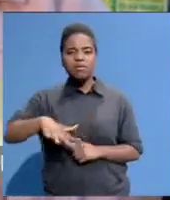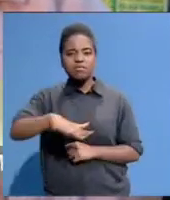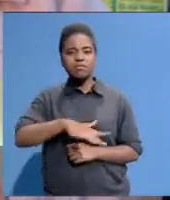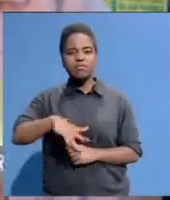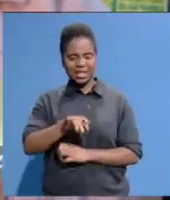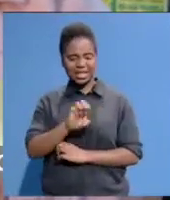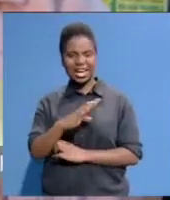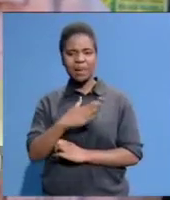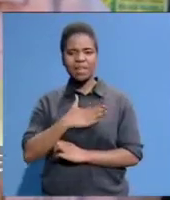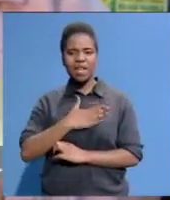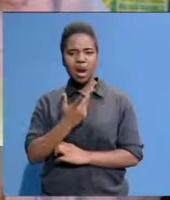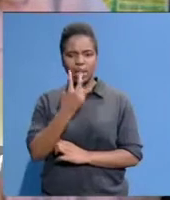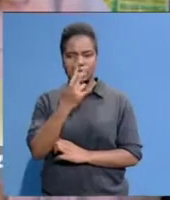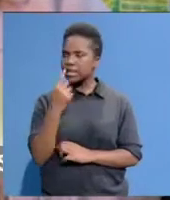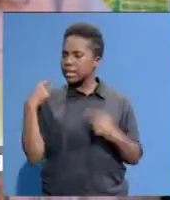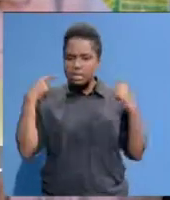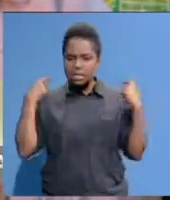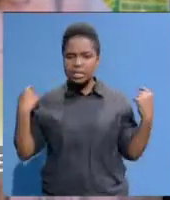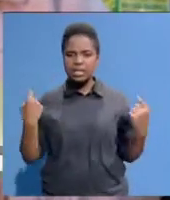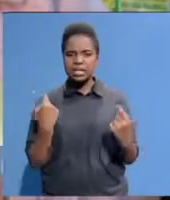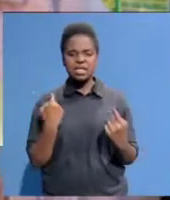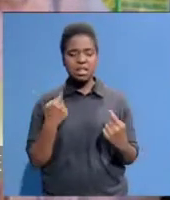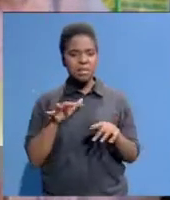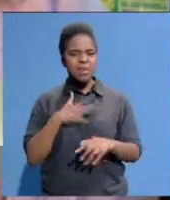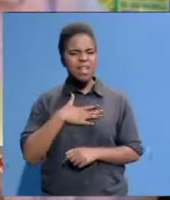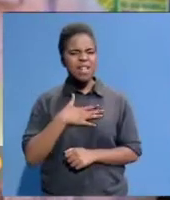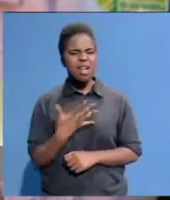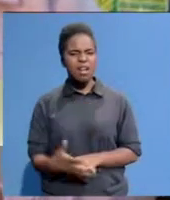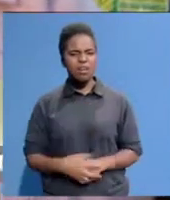see Nabantu lapha emva kwakho. How are they taking all of this occasion?